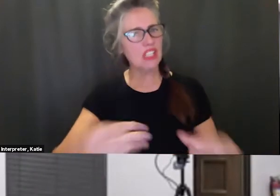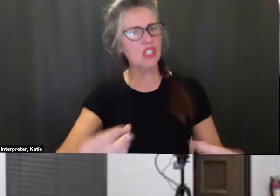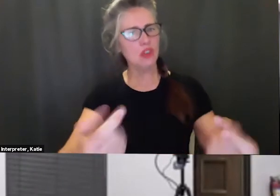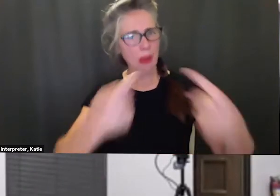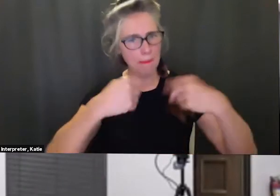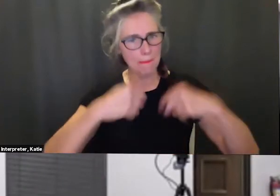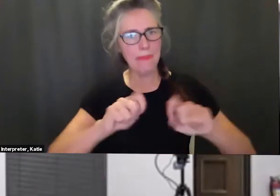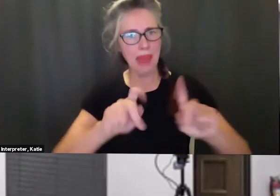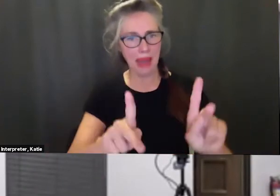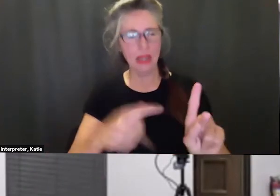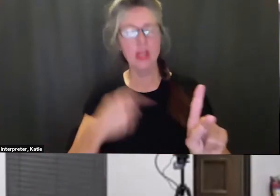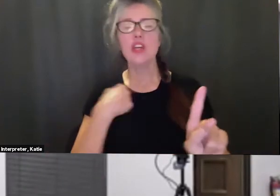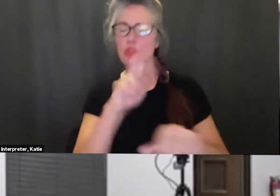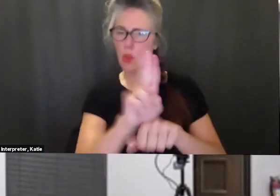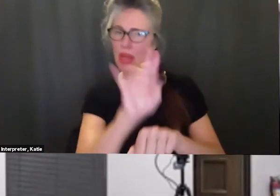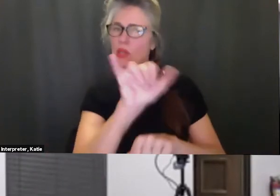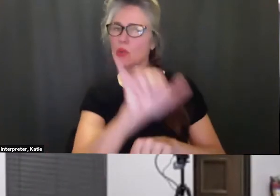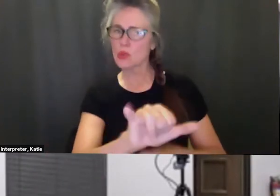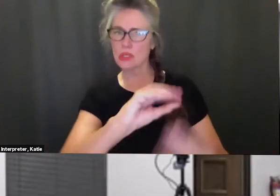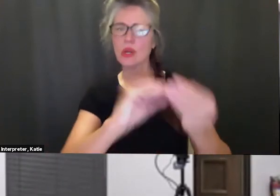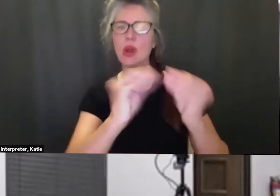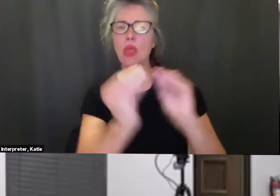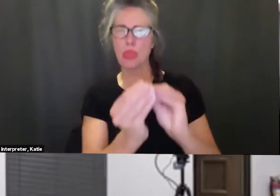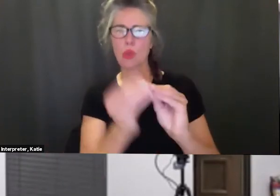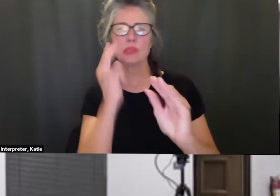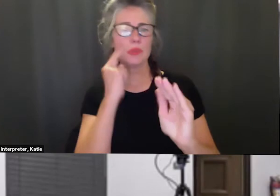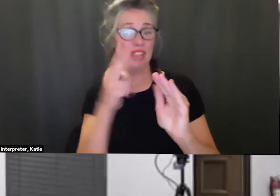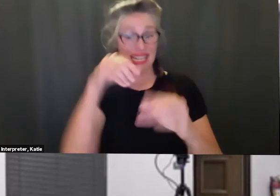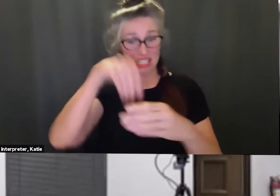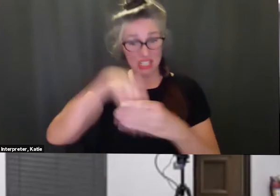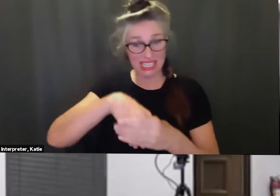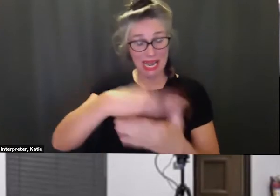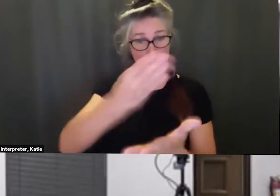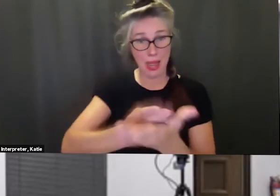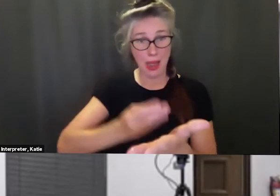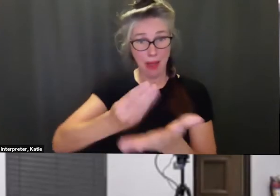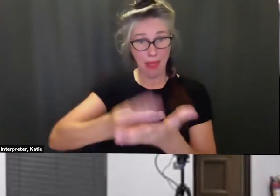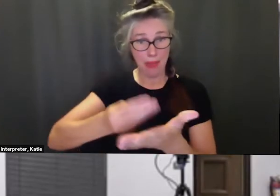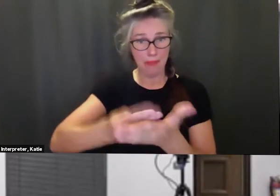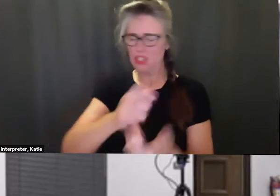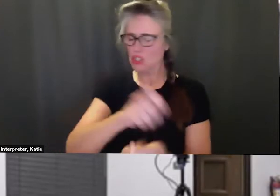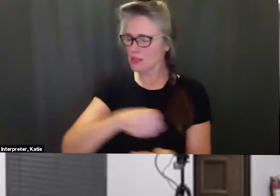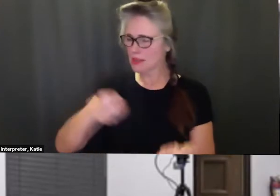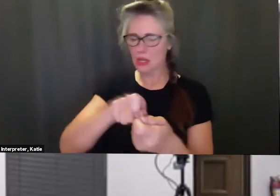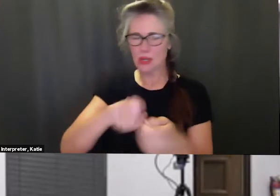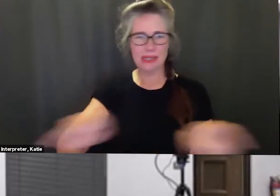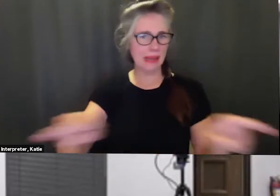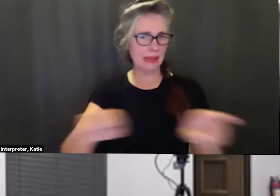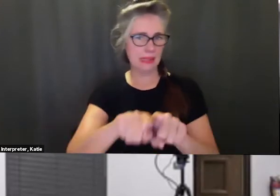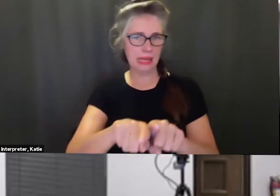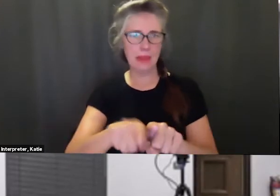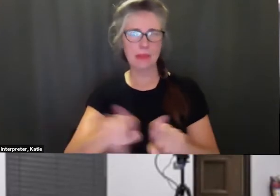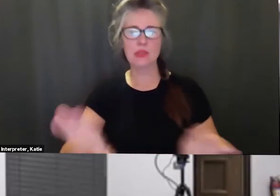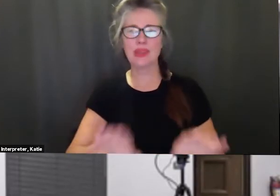those projections in the budget. So they're exactly what they were. It's slightly adjusted because we